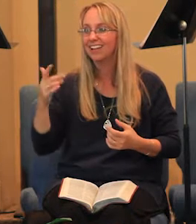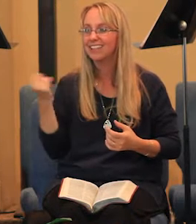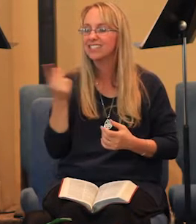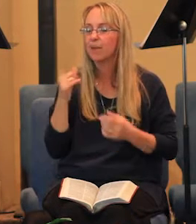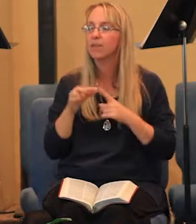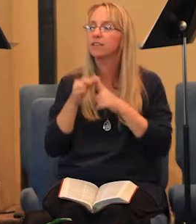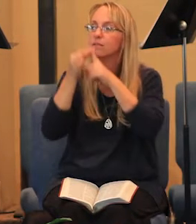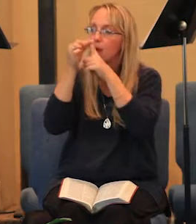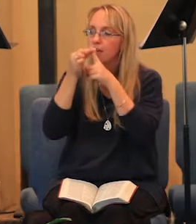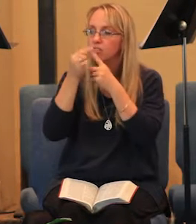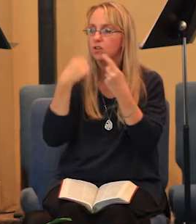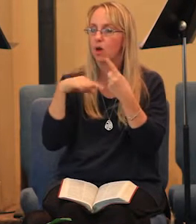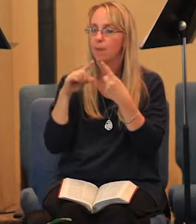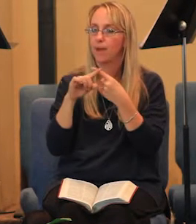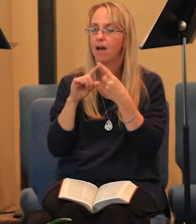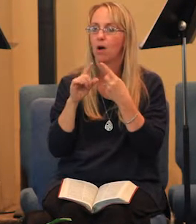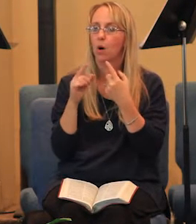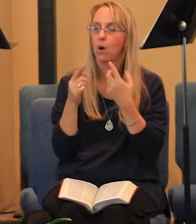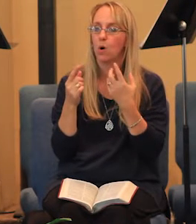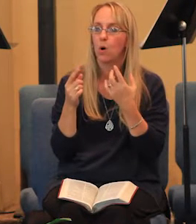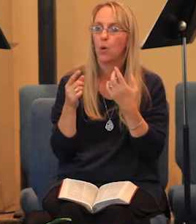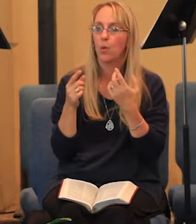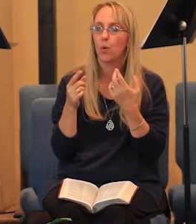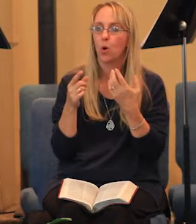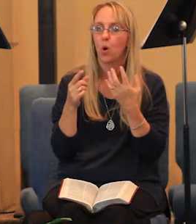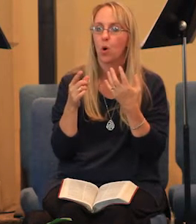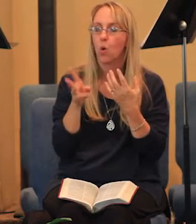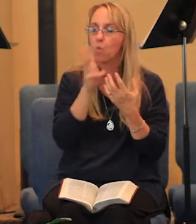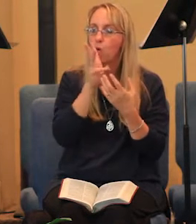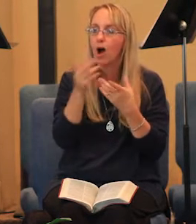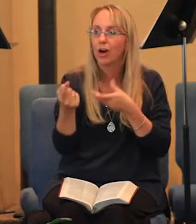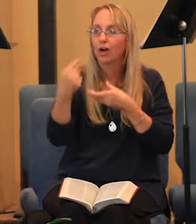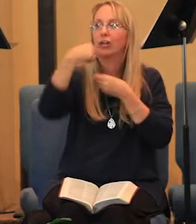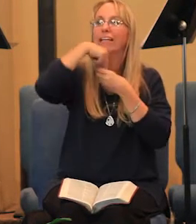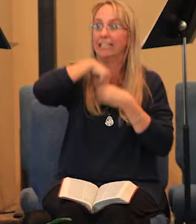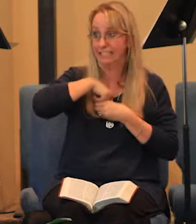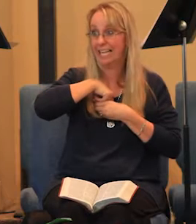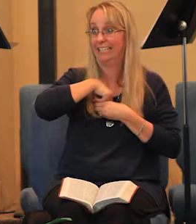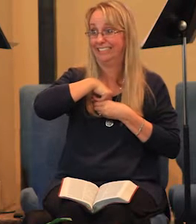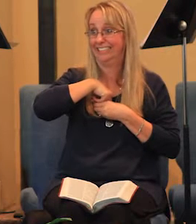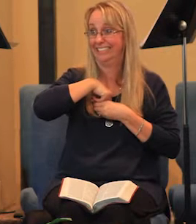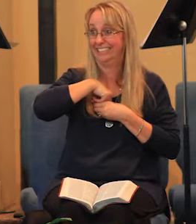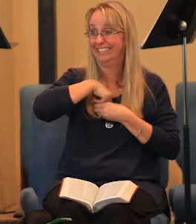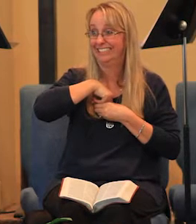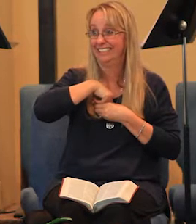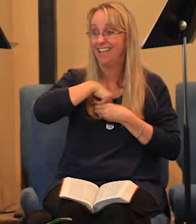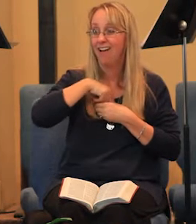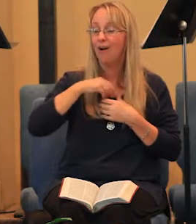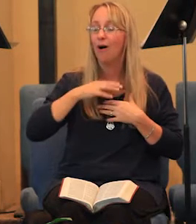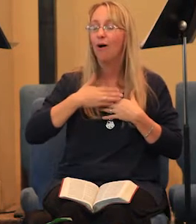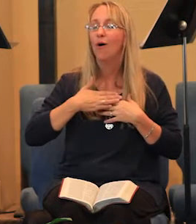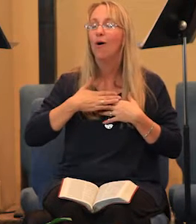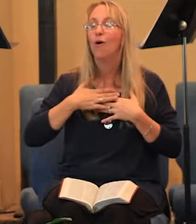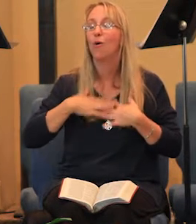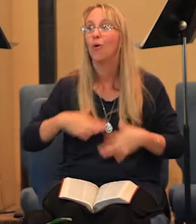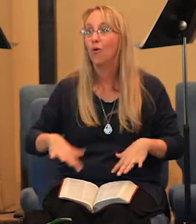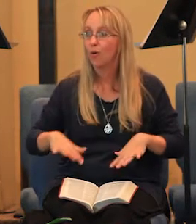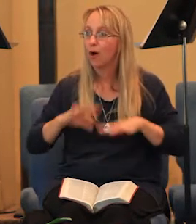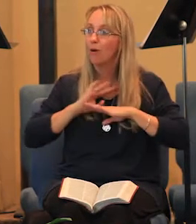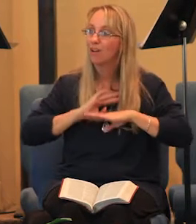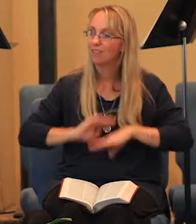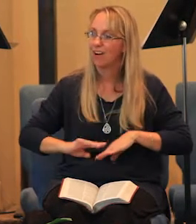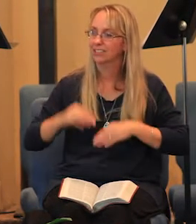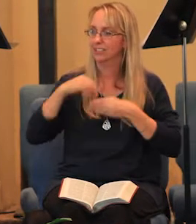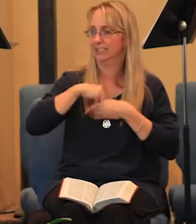there's something special when it begins to get inside of you. And there's a refreshing that